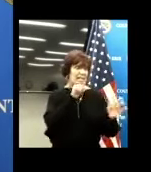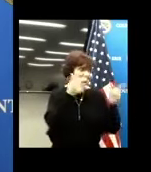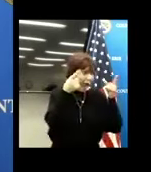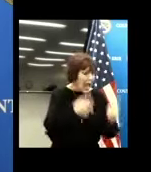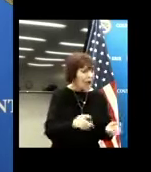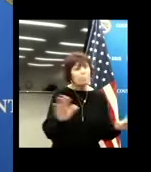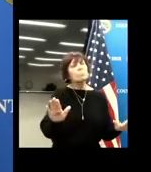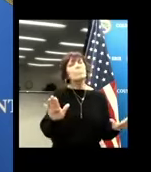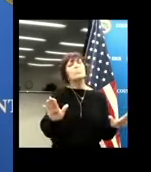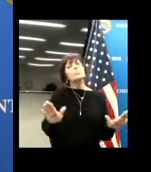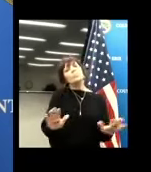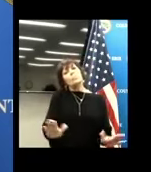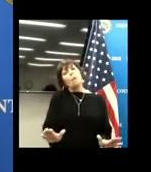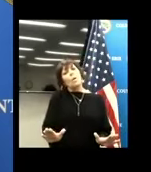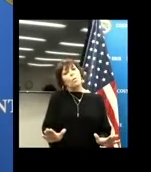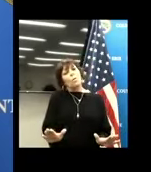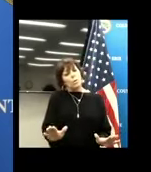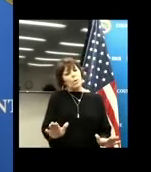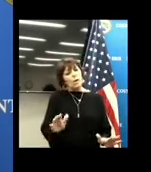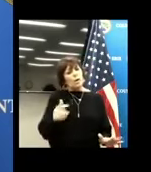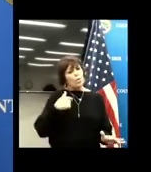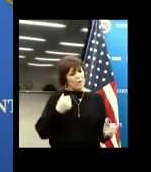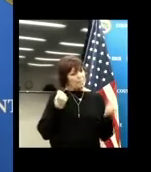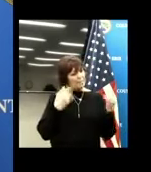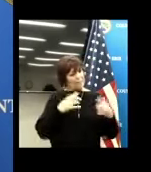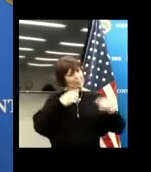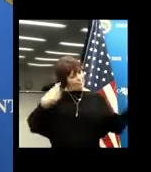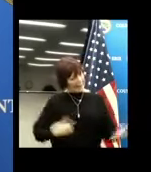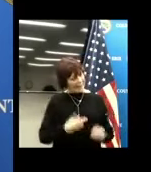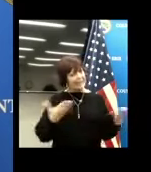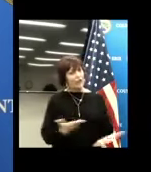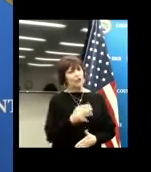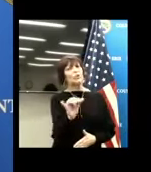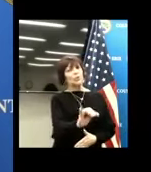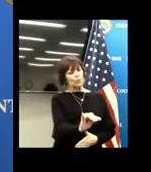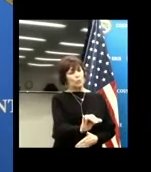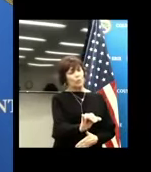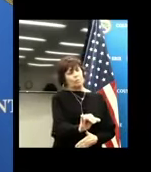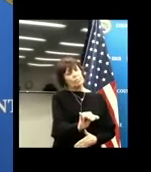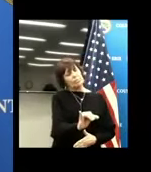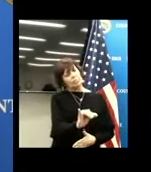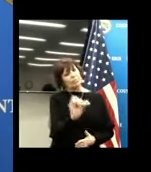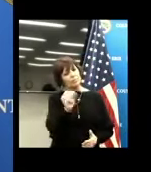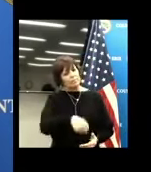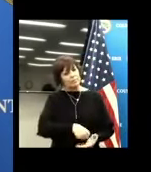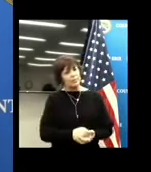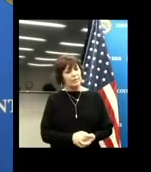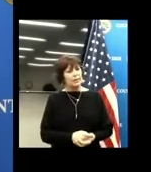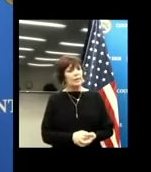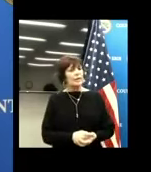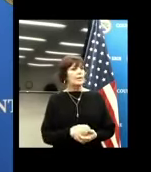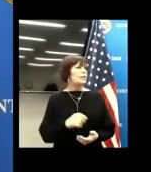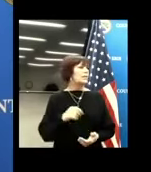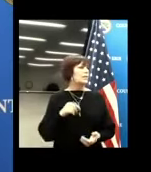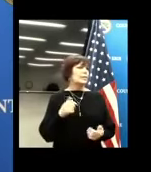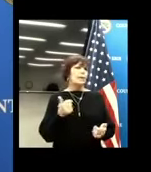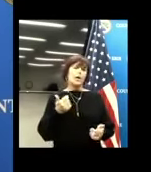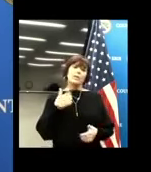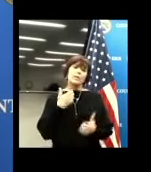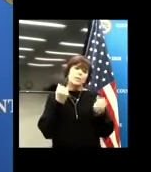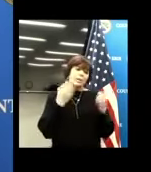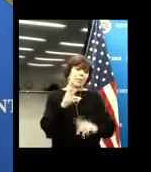shouldn't limit the pain that people in our community have felt because of the loss of a loved one or someone who's dealing with